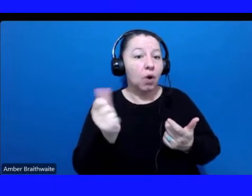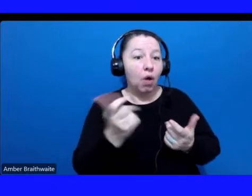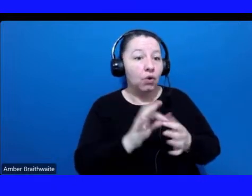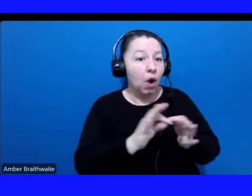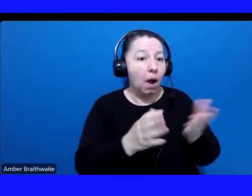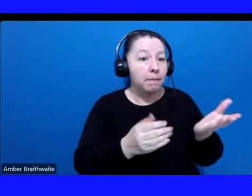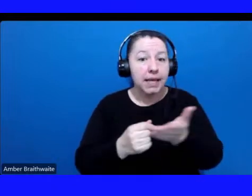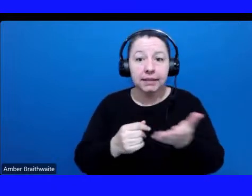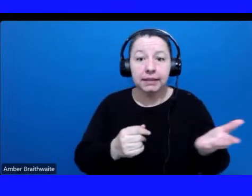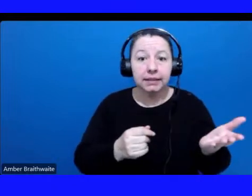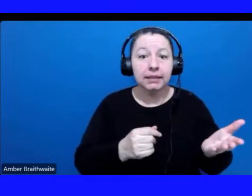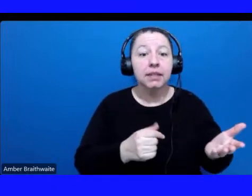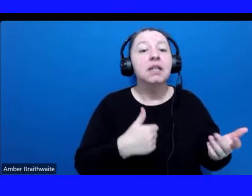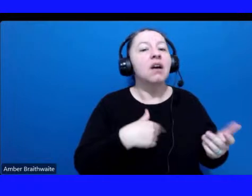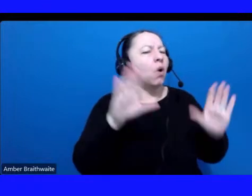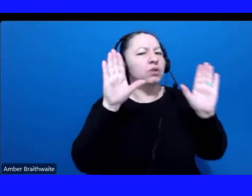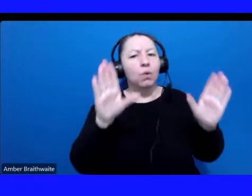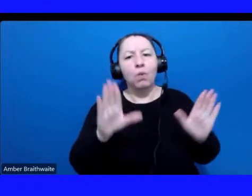and the children will